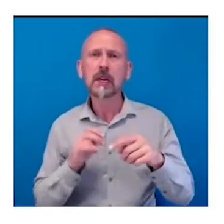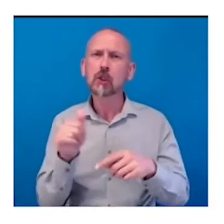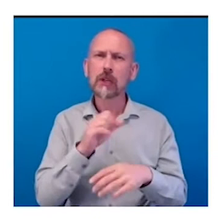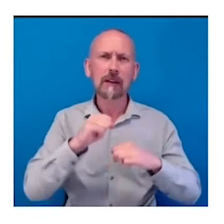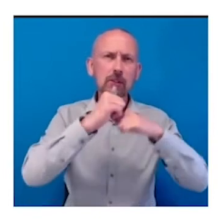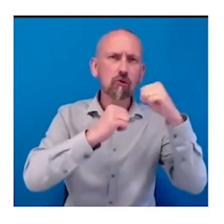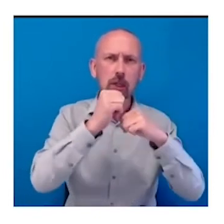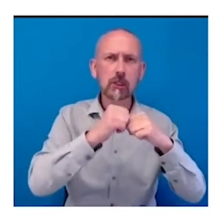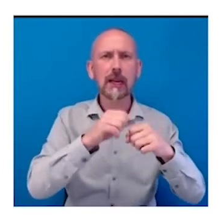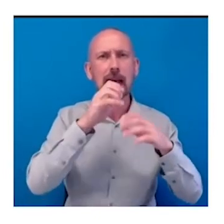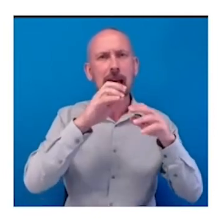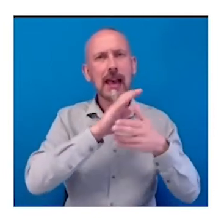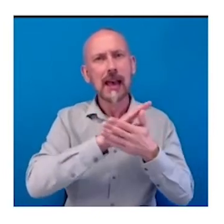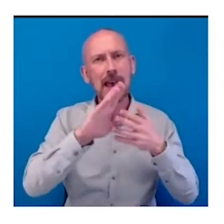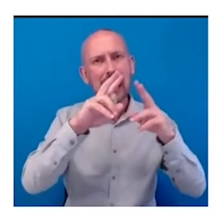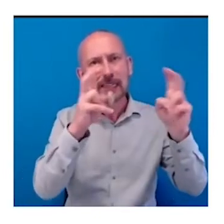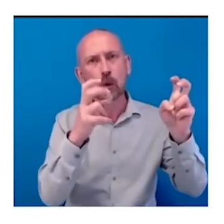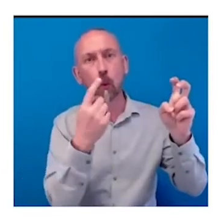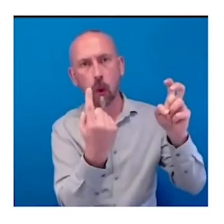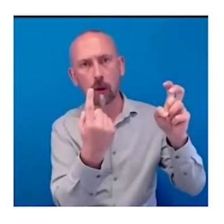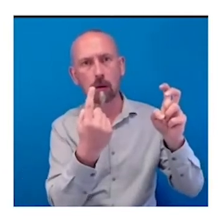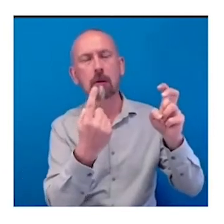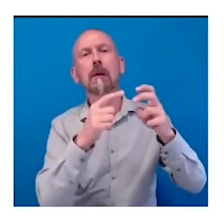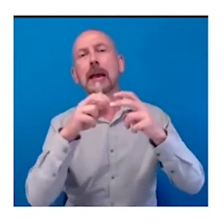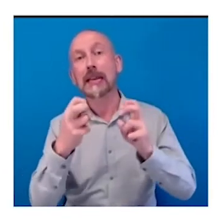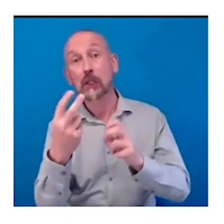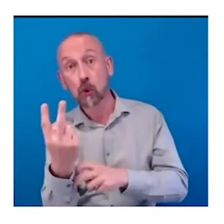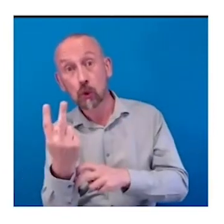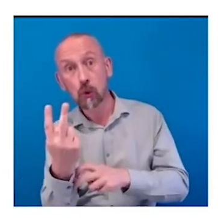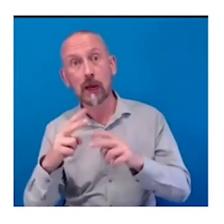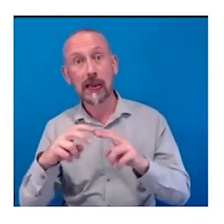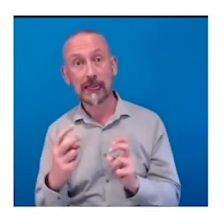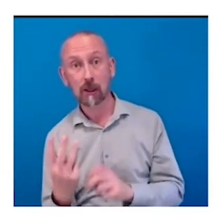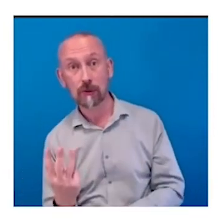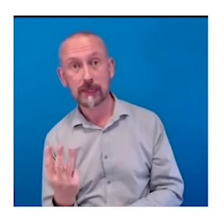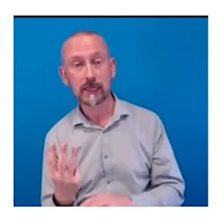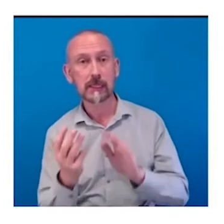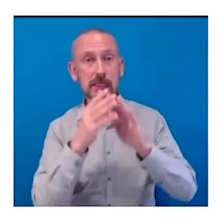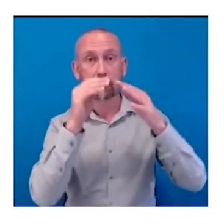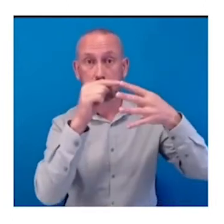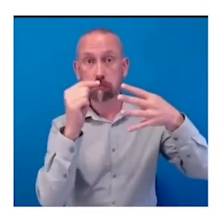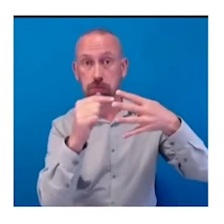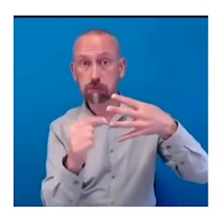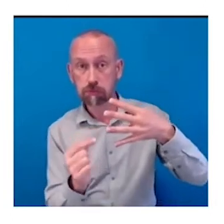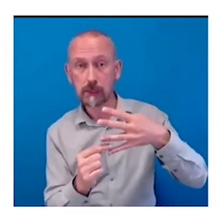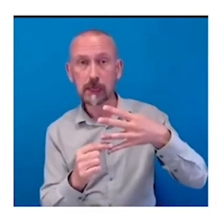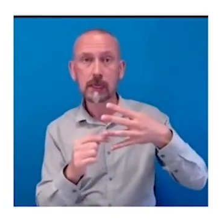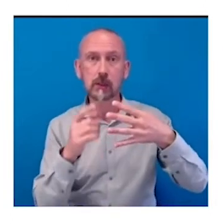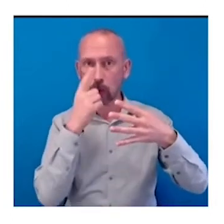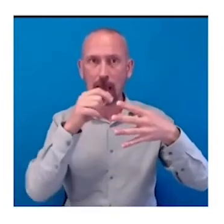2, and maybe heading 3. But from heading 3, you don't jump to heading 5. So you have to run up and down the